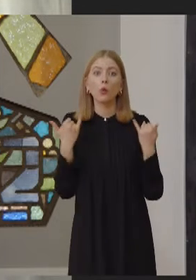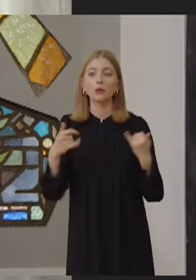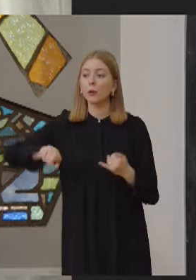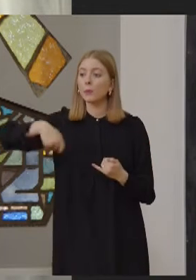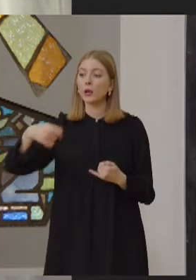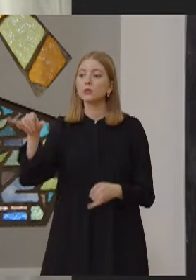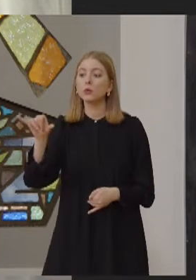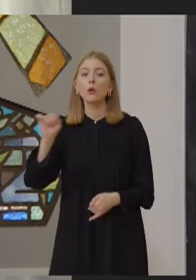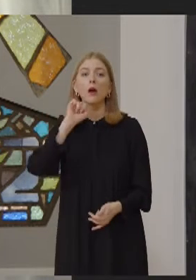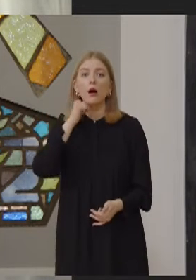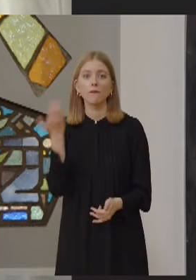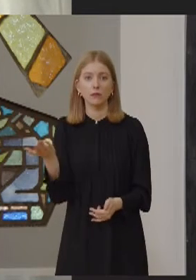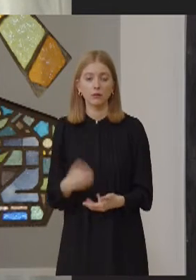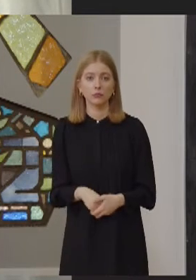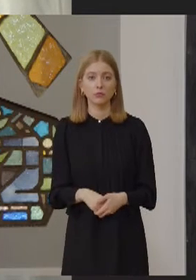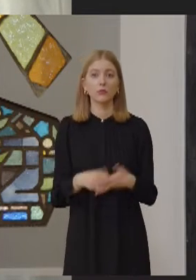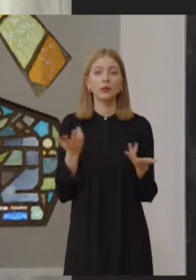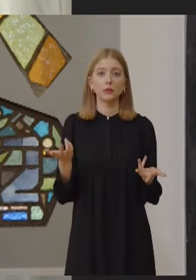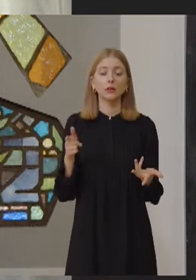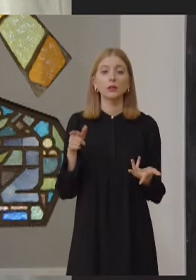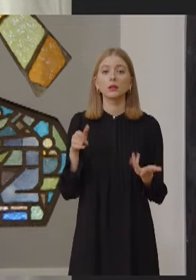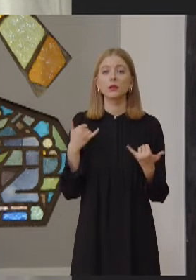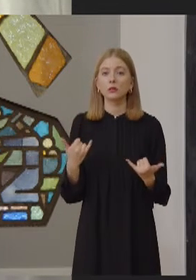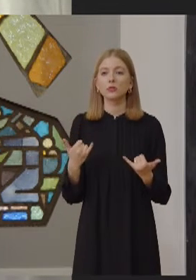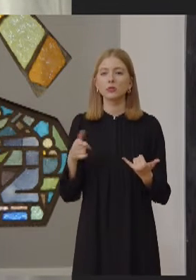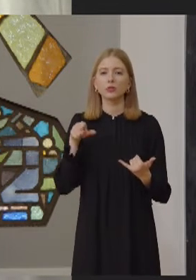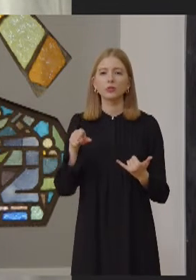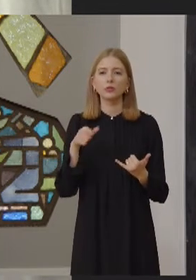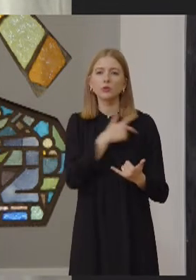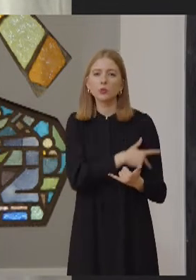So this is our problem.